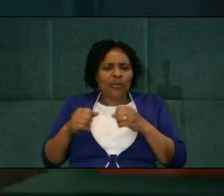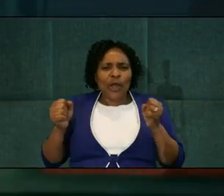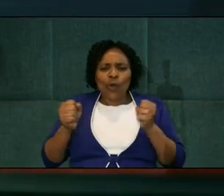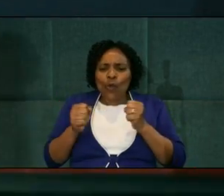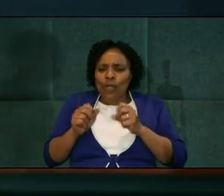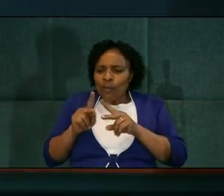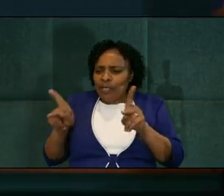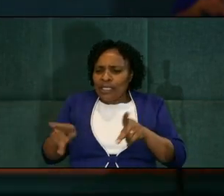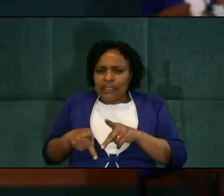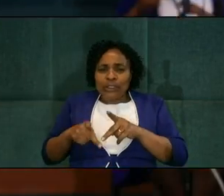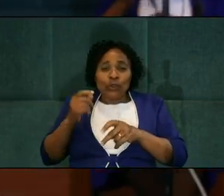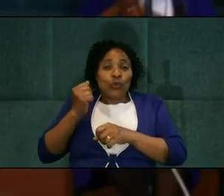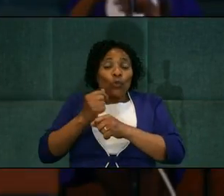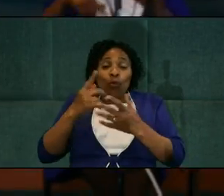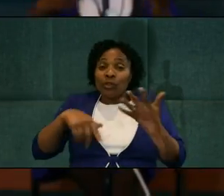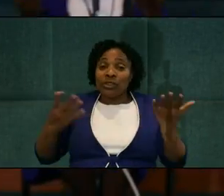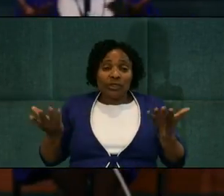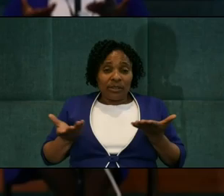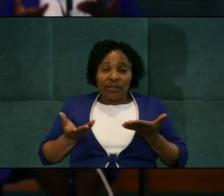What do we do now?